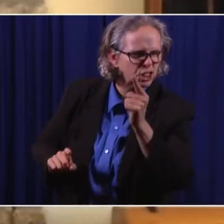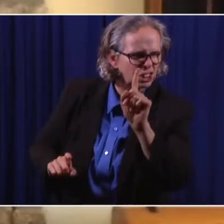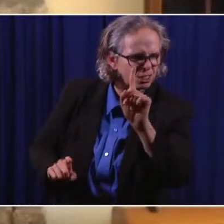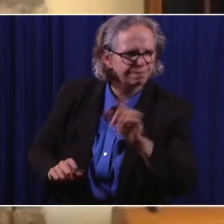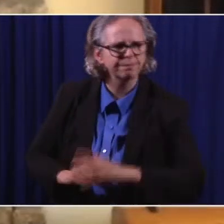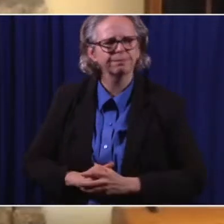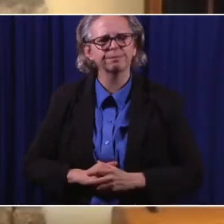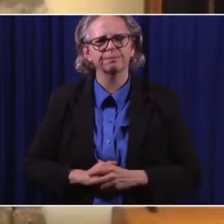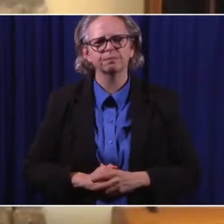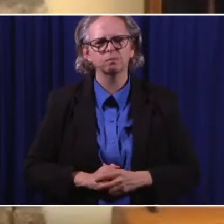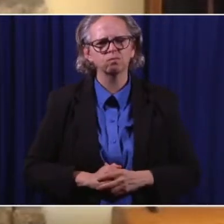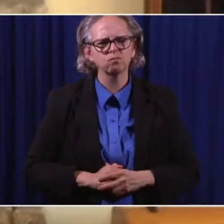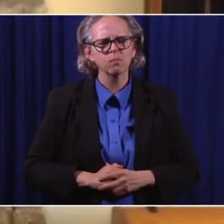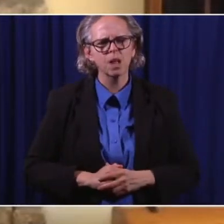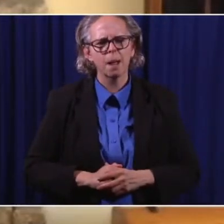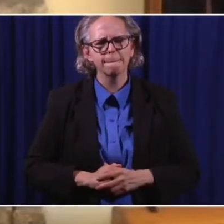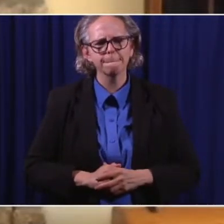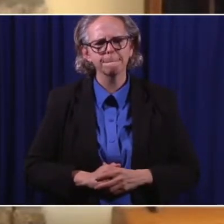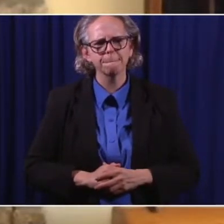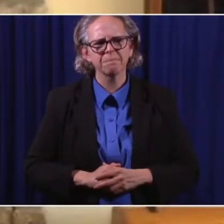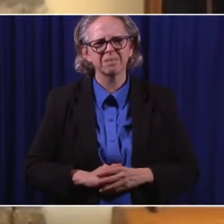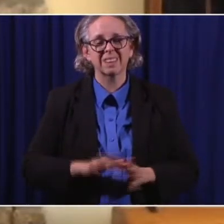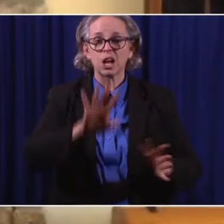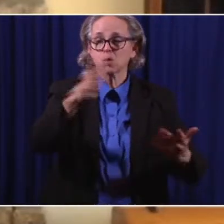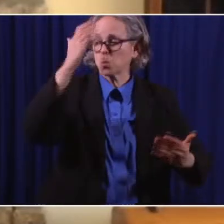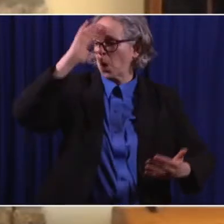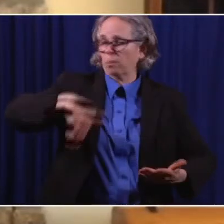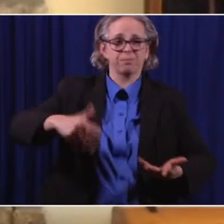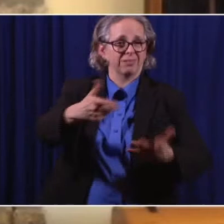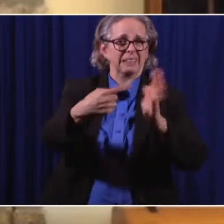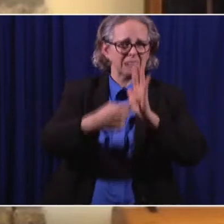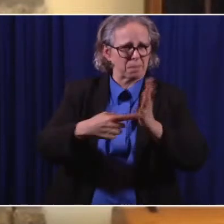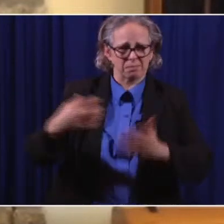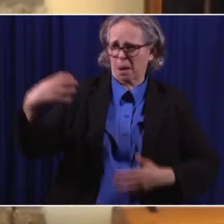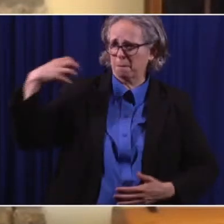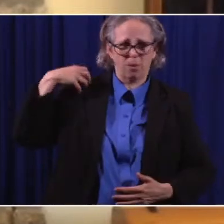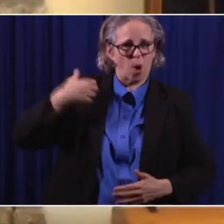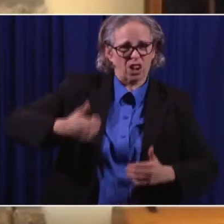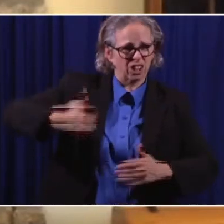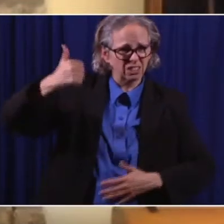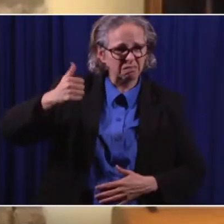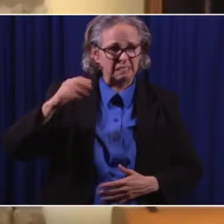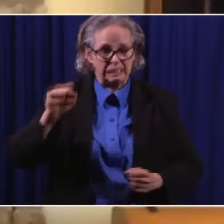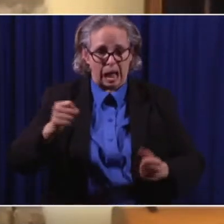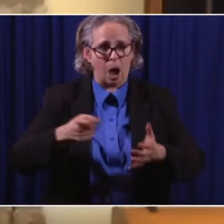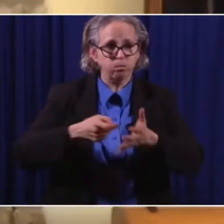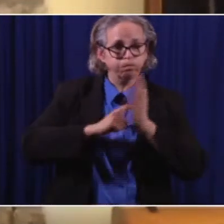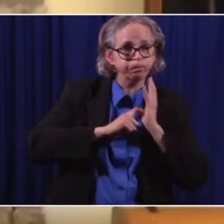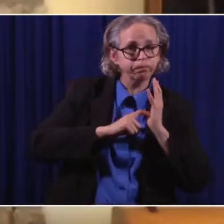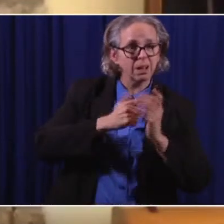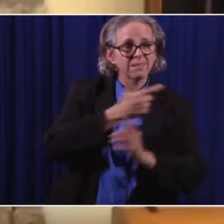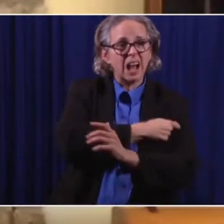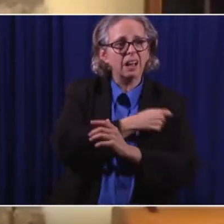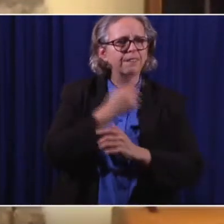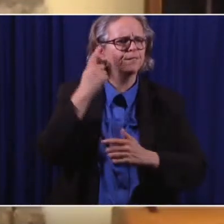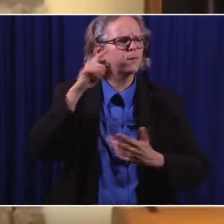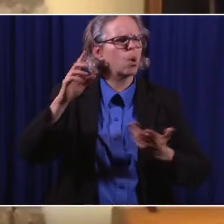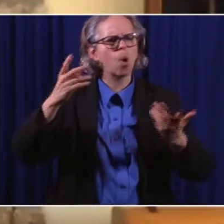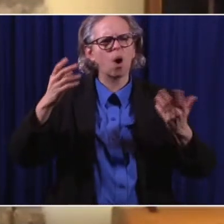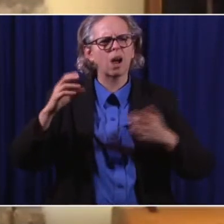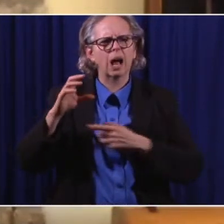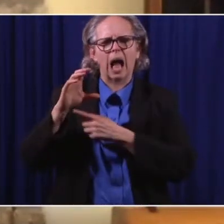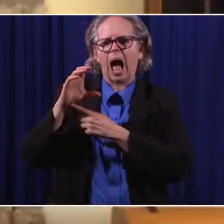a condition of work. But I want to talk to the Speaker, I want to talk to Senate President, I want to consult with other members of the General